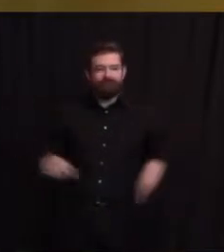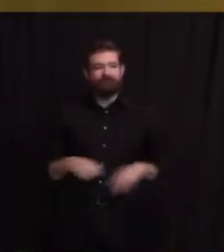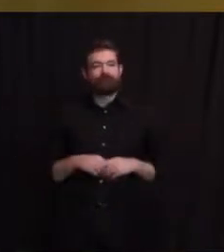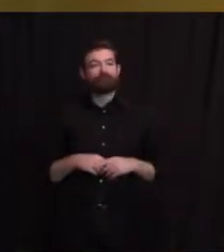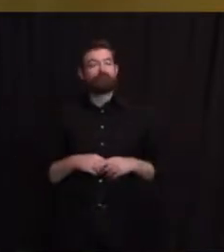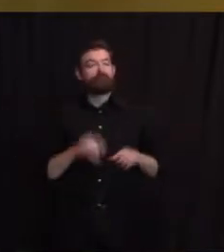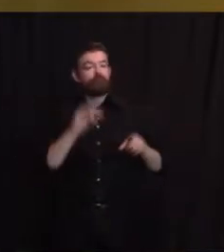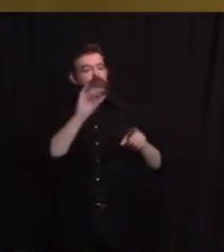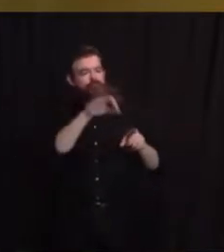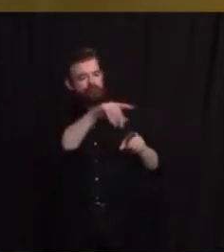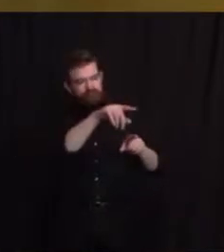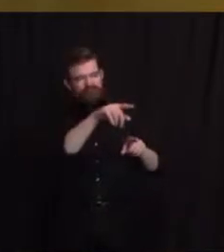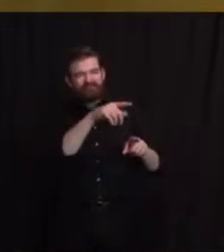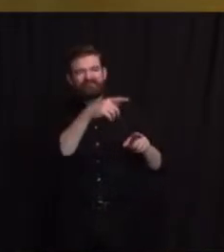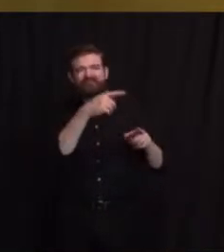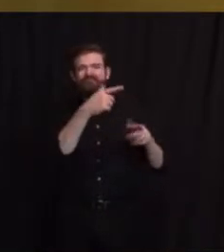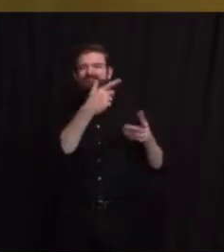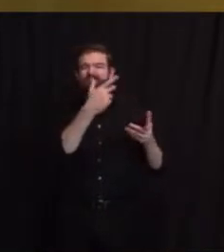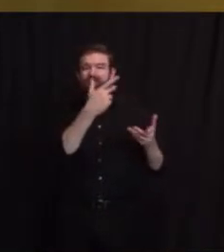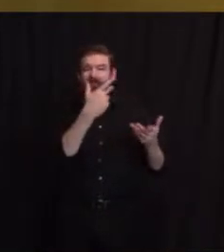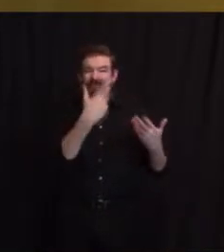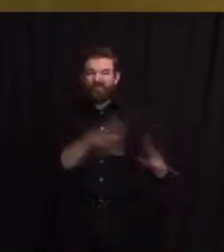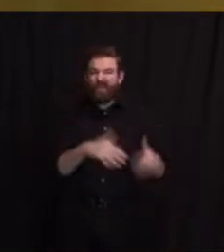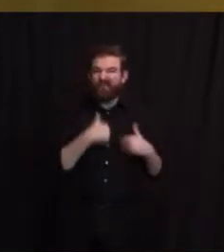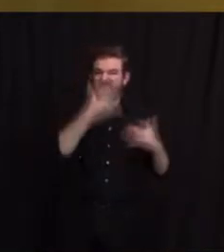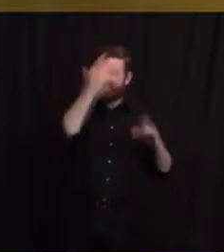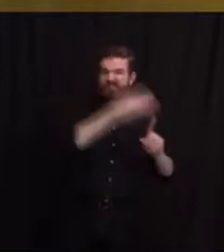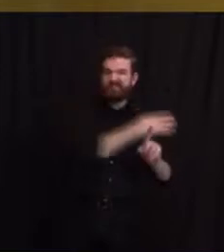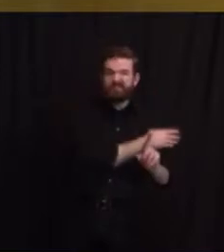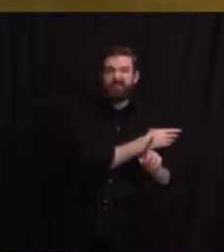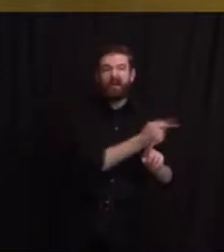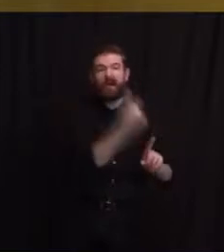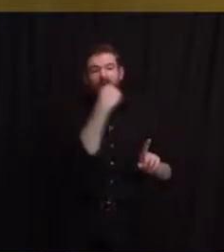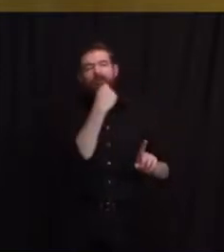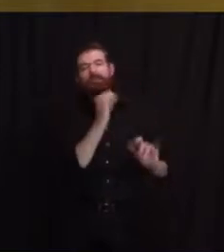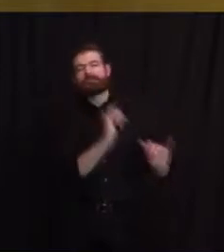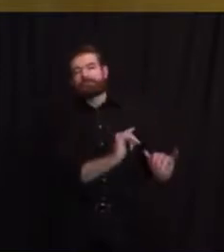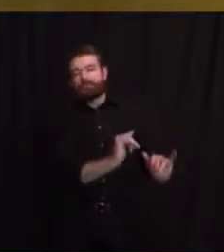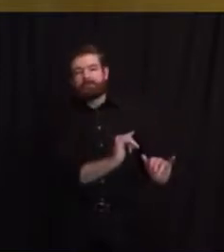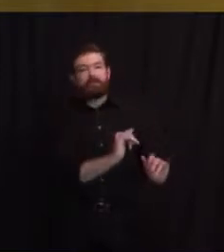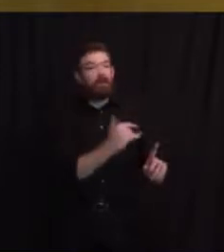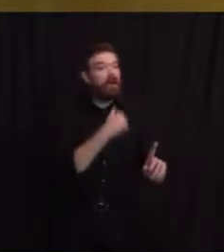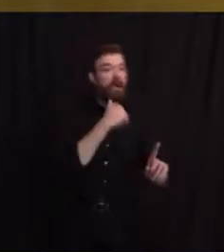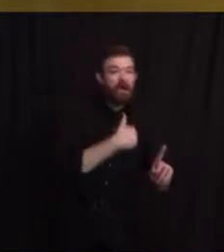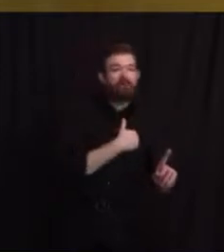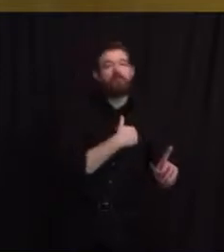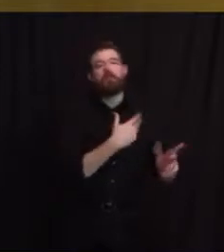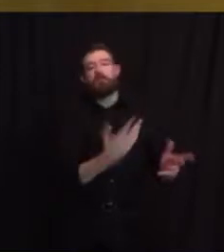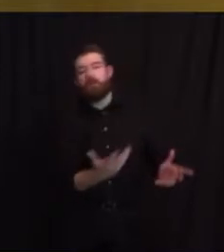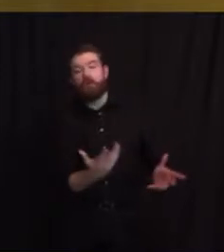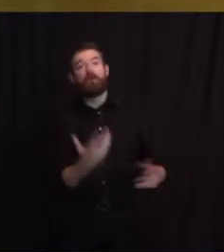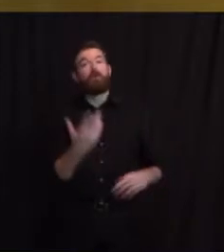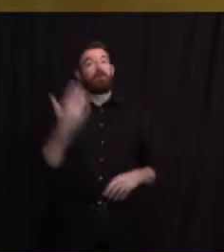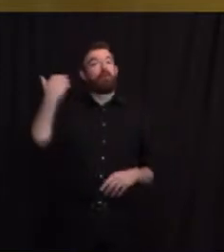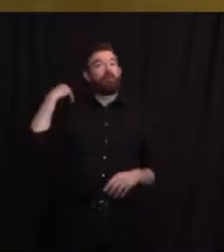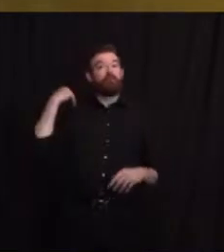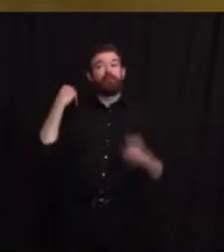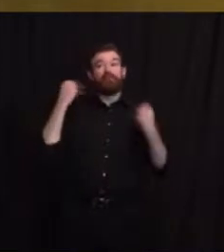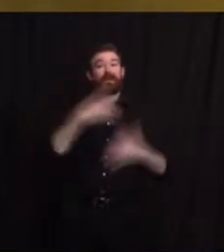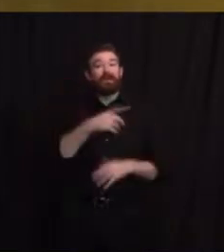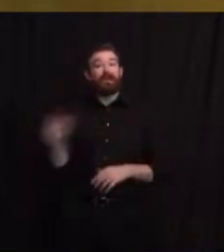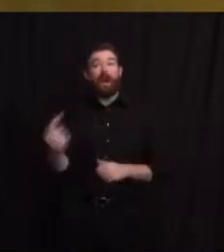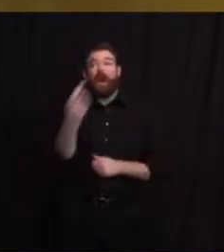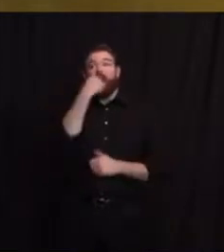varies. It was pretty high in the beginning, but it was also at one point 97% of the patients in intensive care were